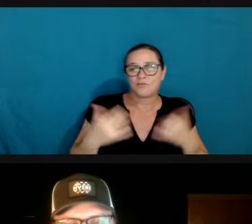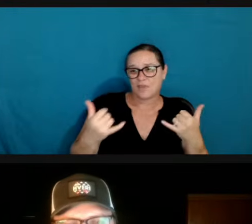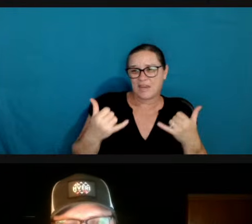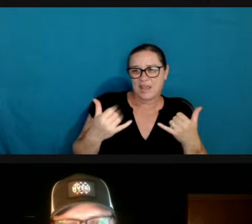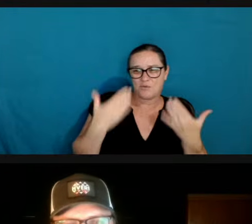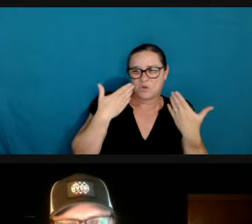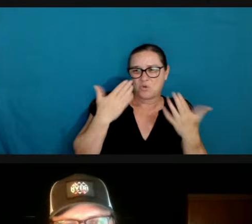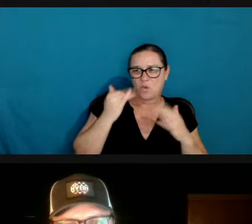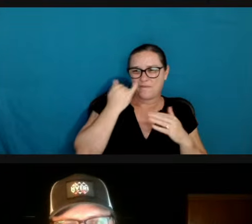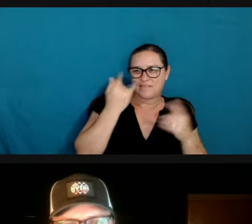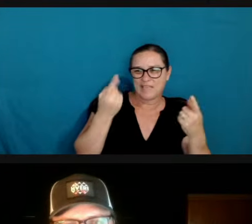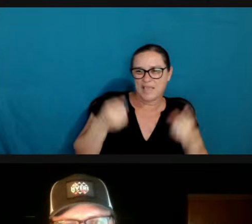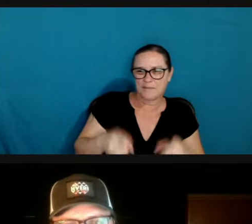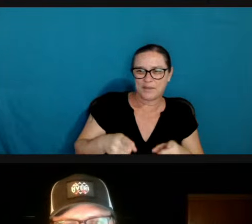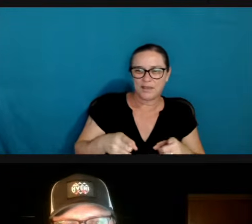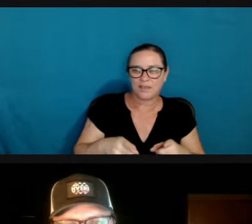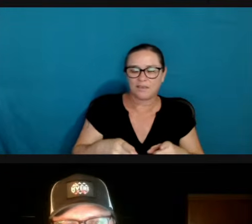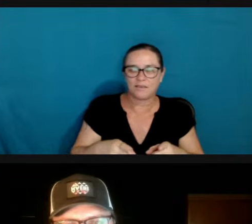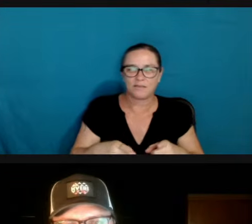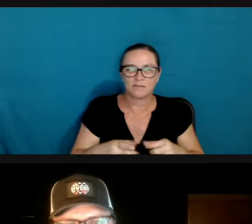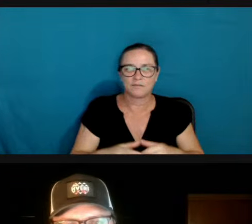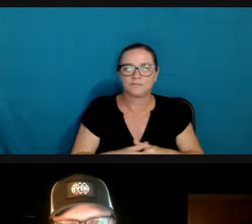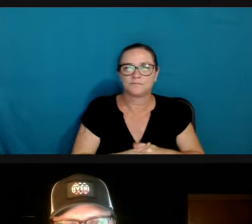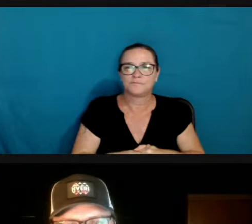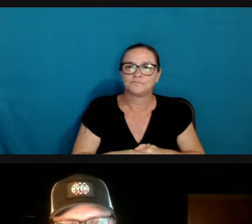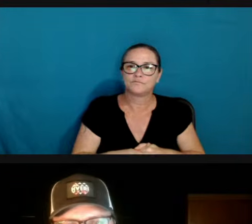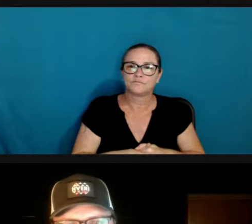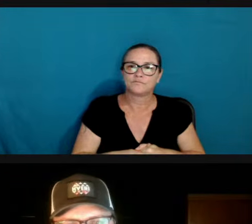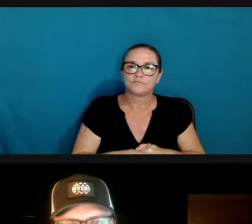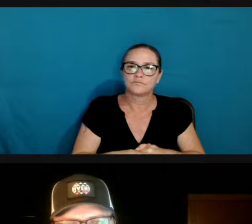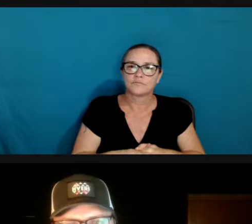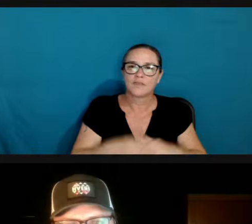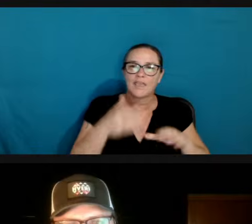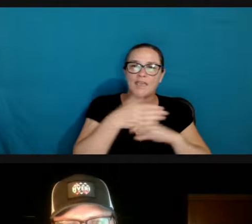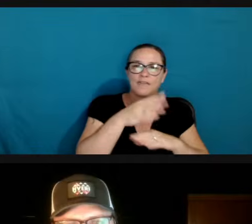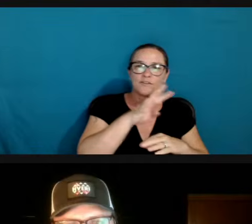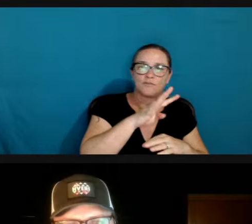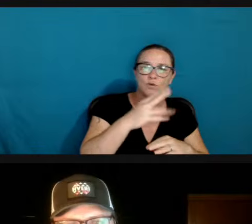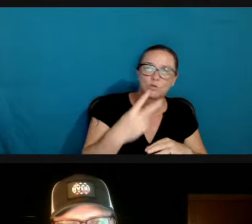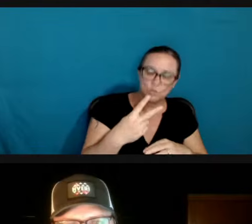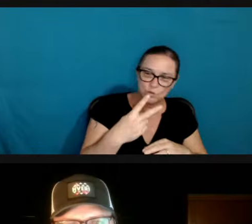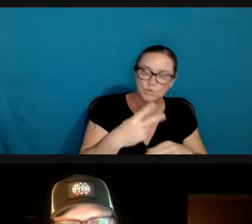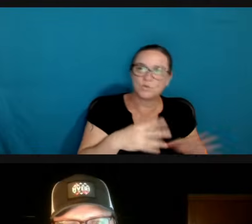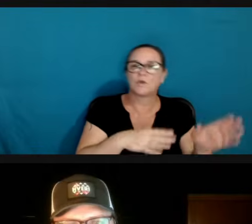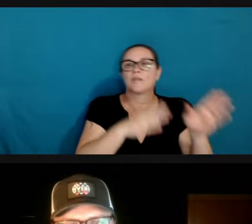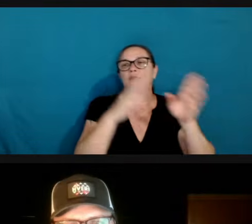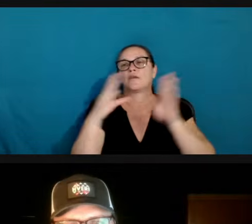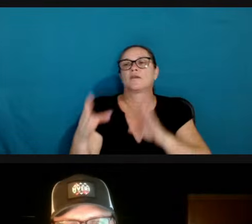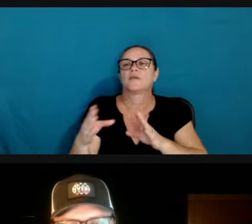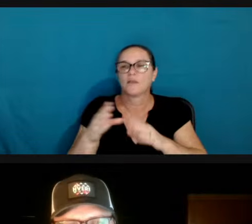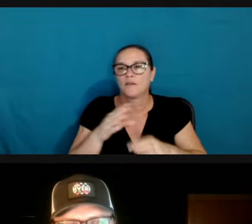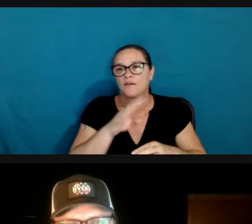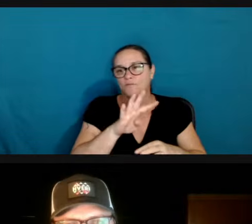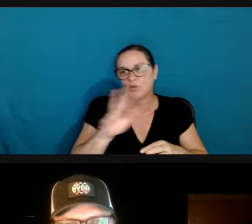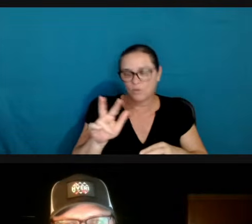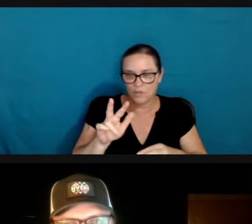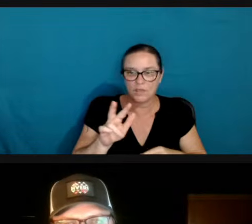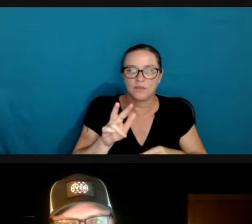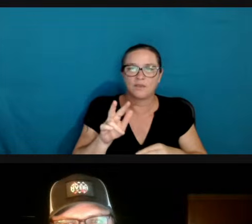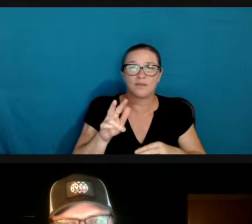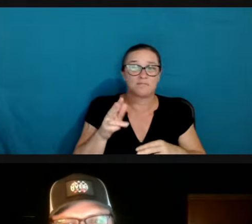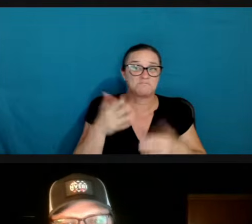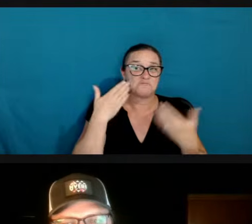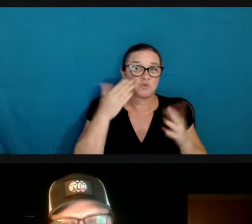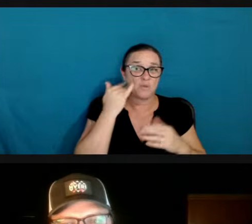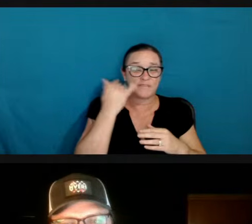here. Following 42, leading up to 43. So following 43 is the same thing happening. It's hard to